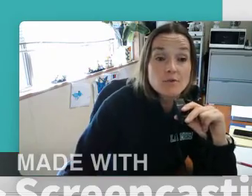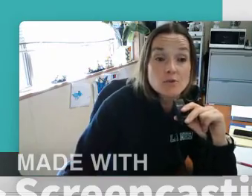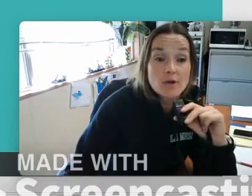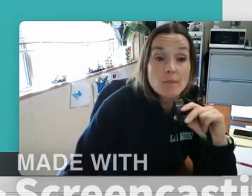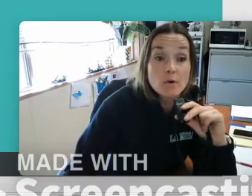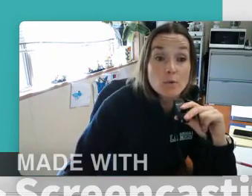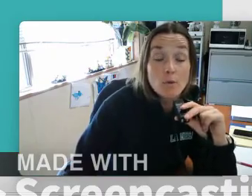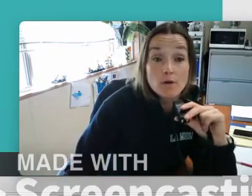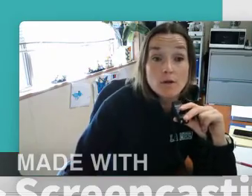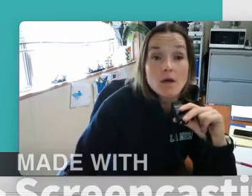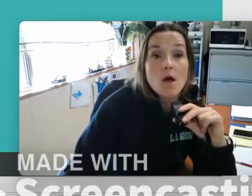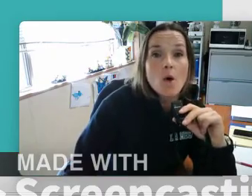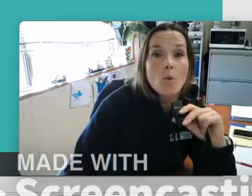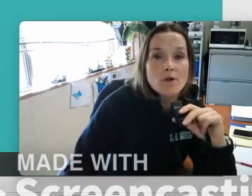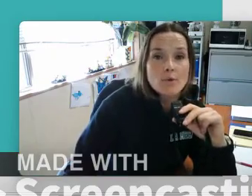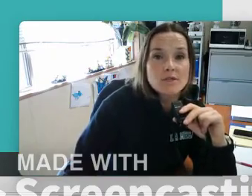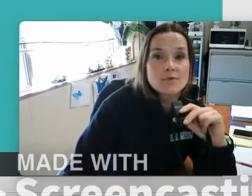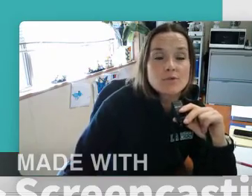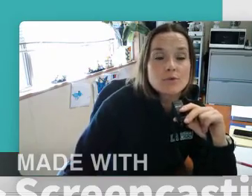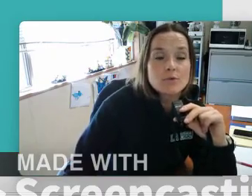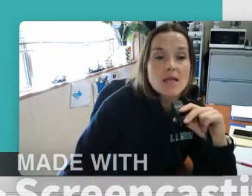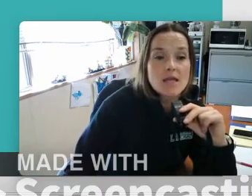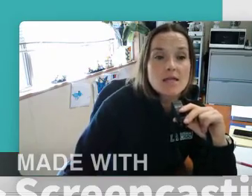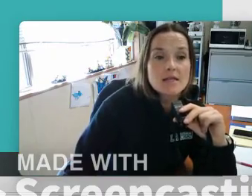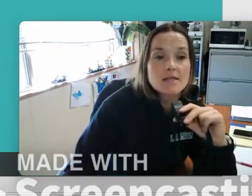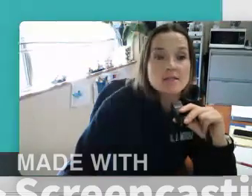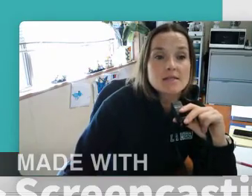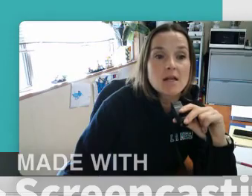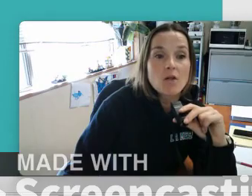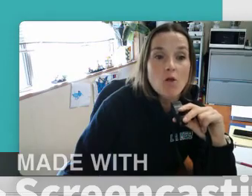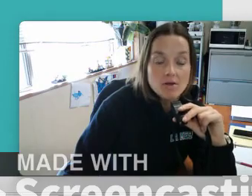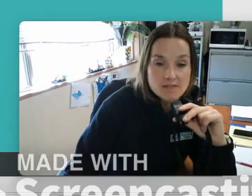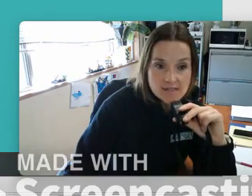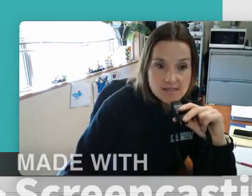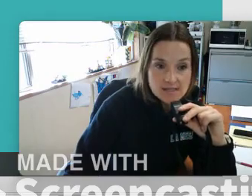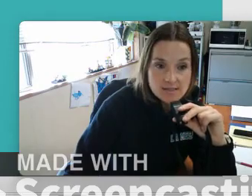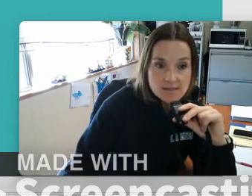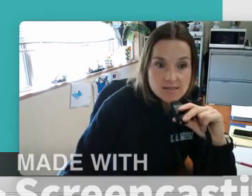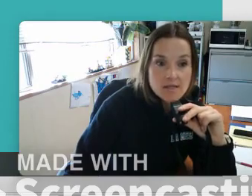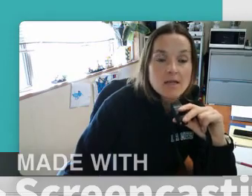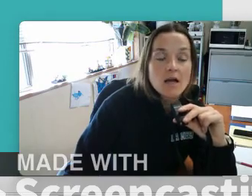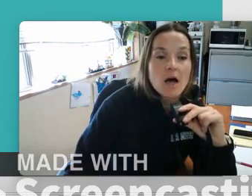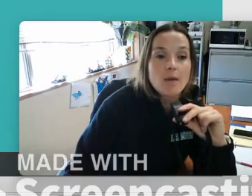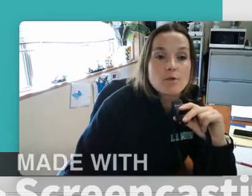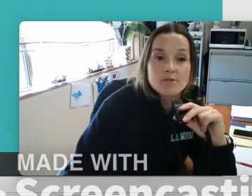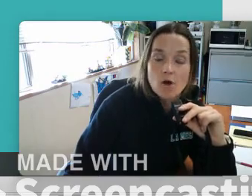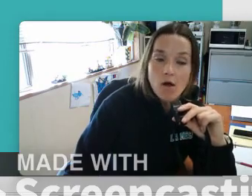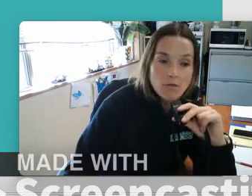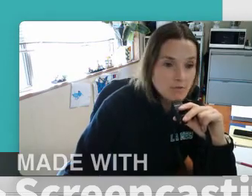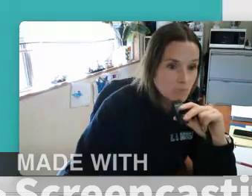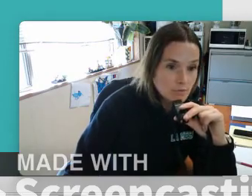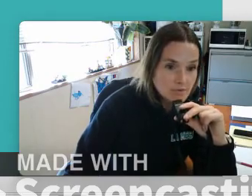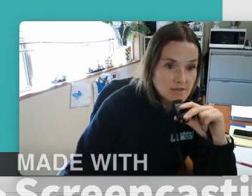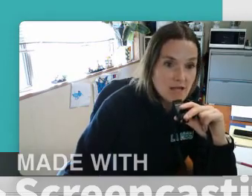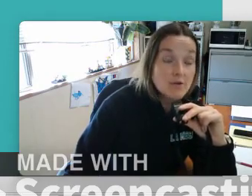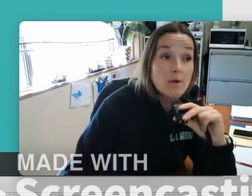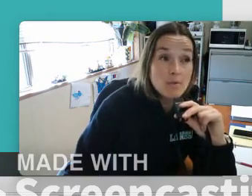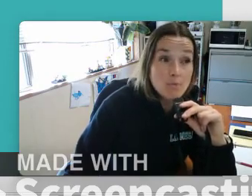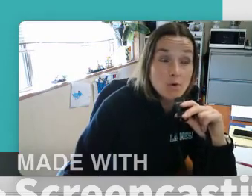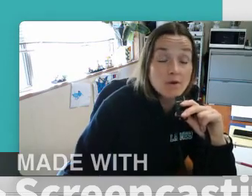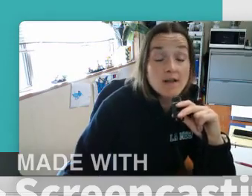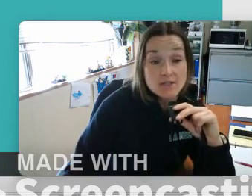that you're doing on the Chromebook, what you're going to do is gloss the sentence using all of the rules that are